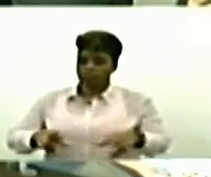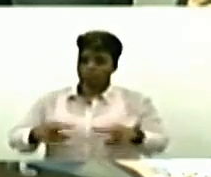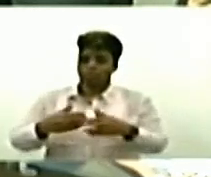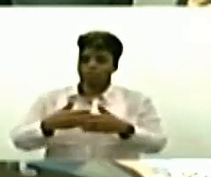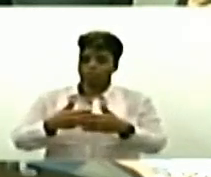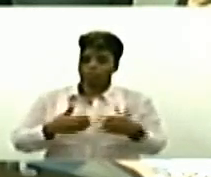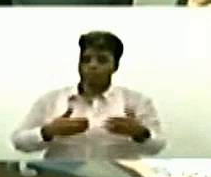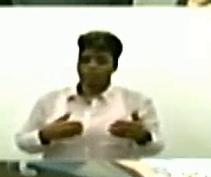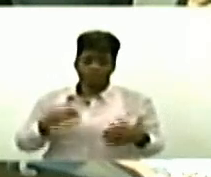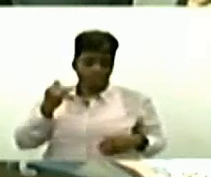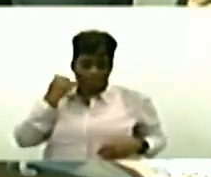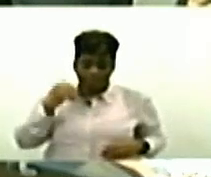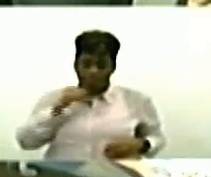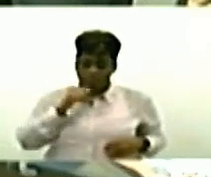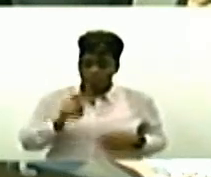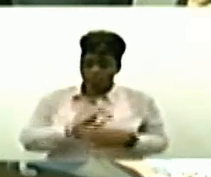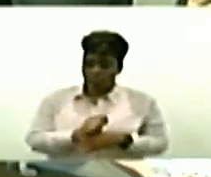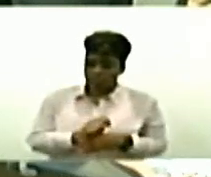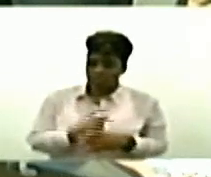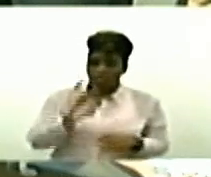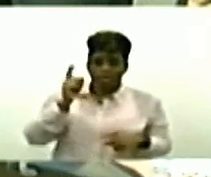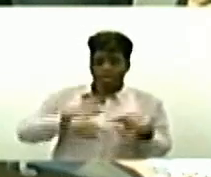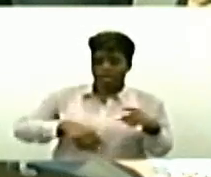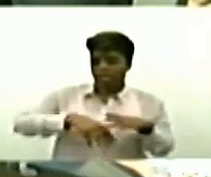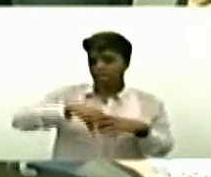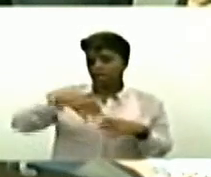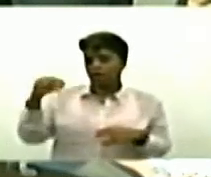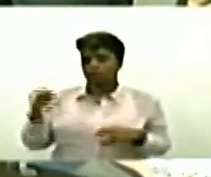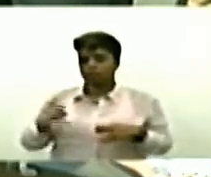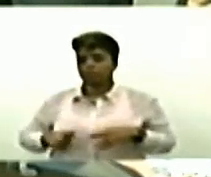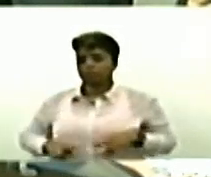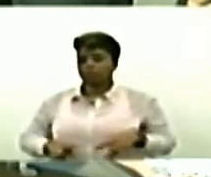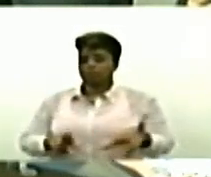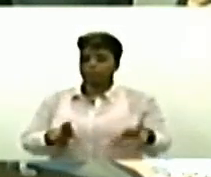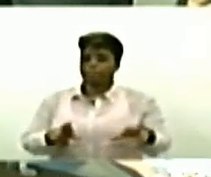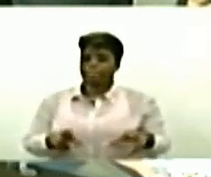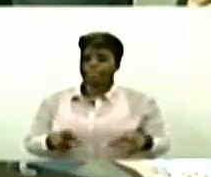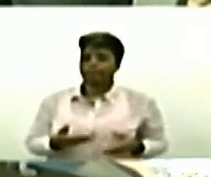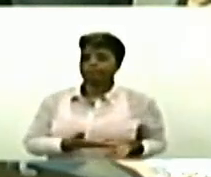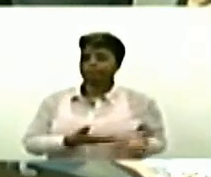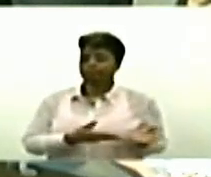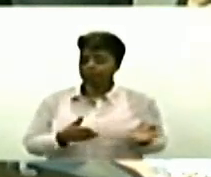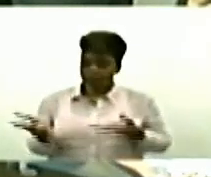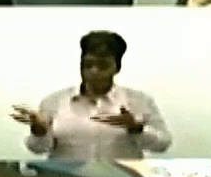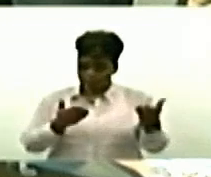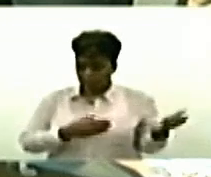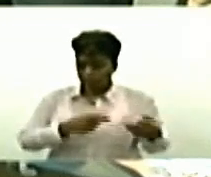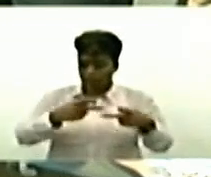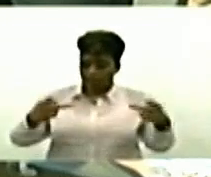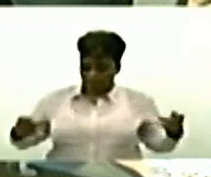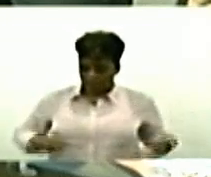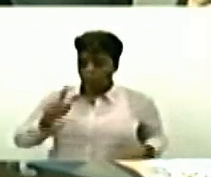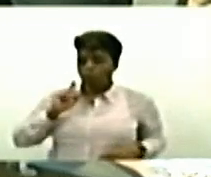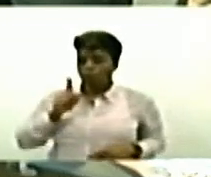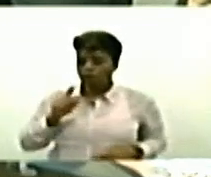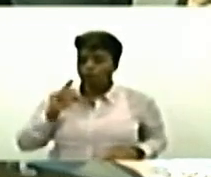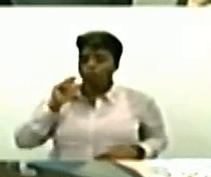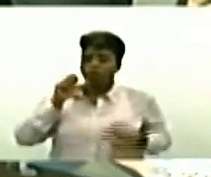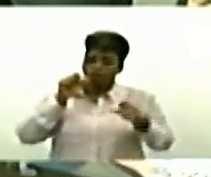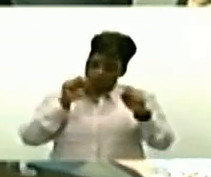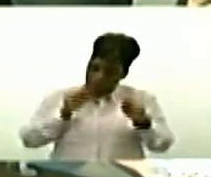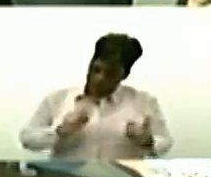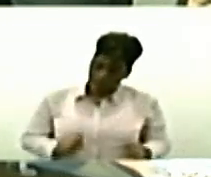not be deployed. But that is prescribed to bring them to the place where they will be able to effectively